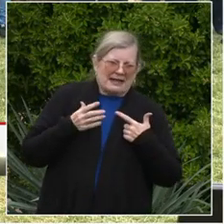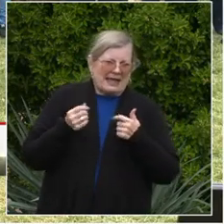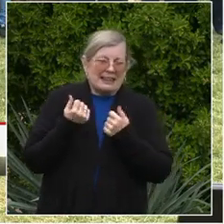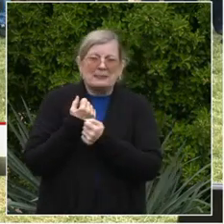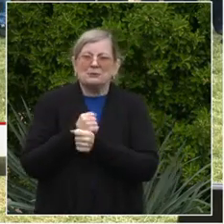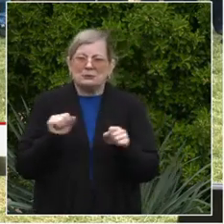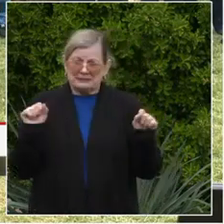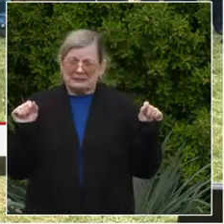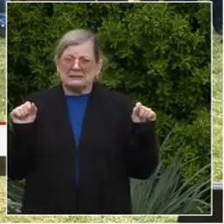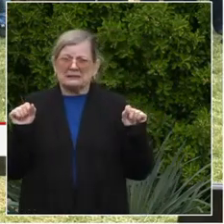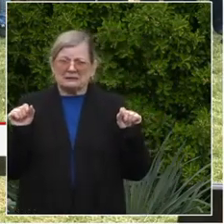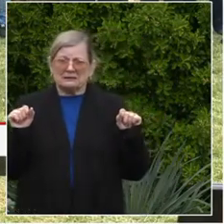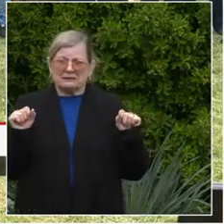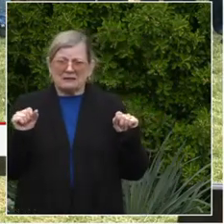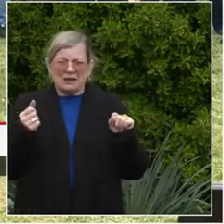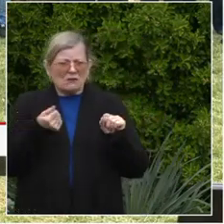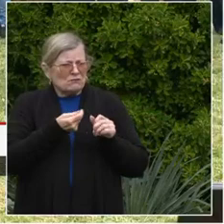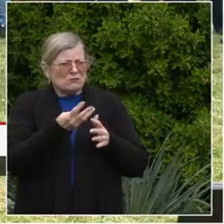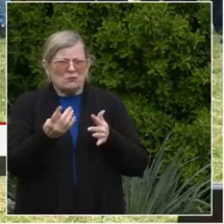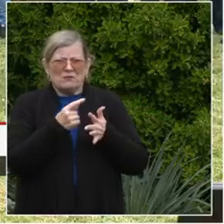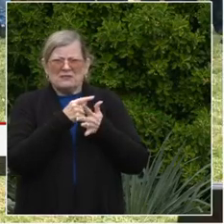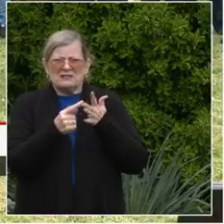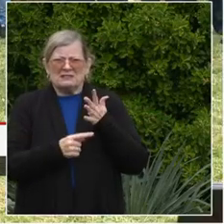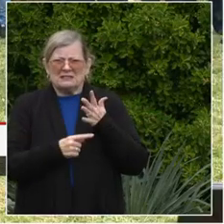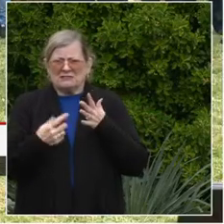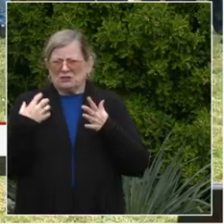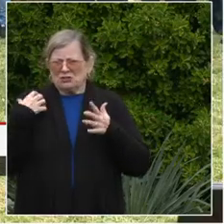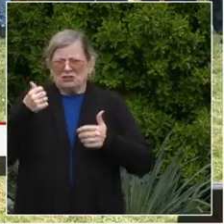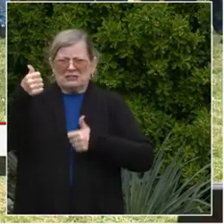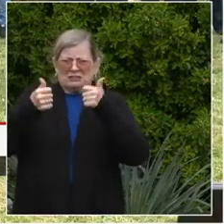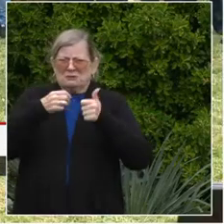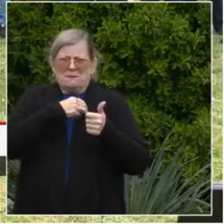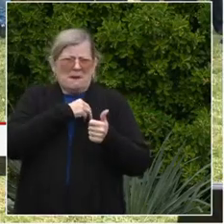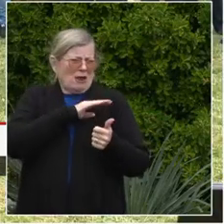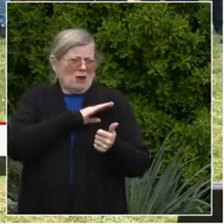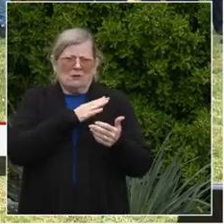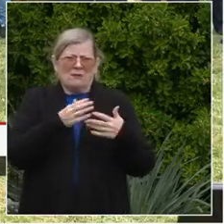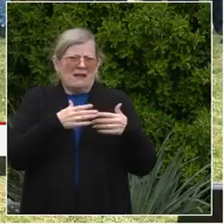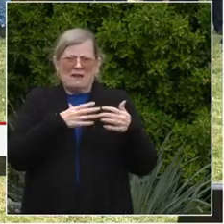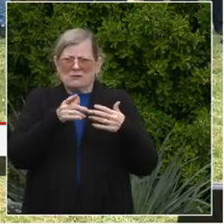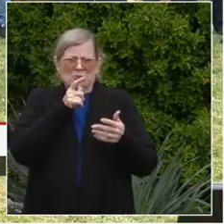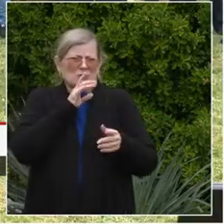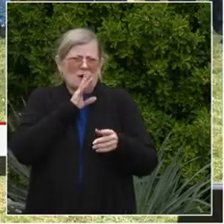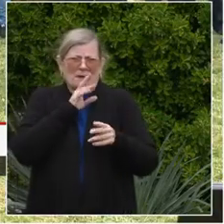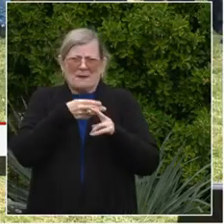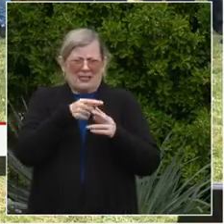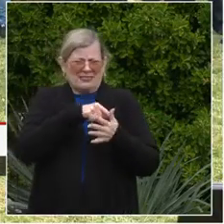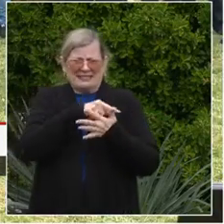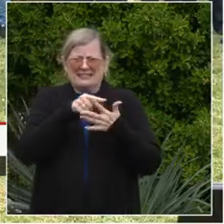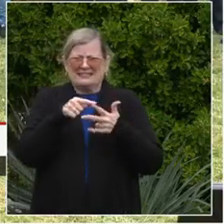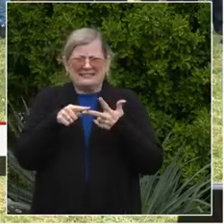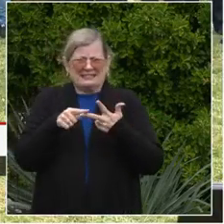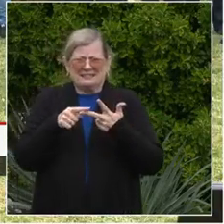you, Chief and Mayor, you may address whichever one you want of these 3 points. But one,